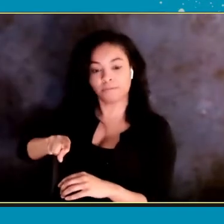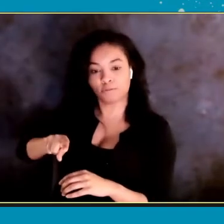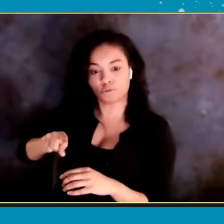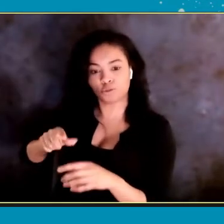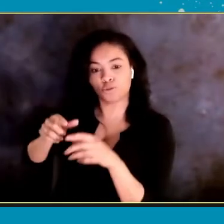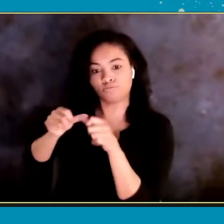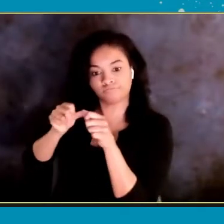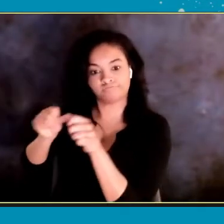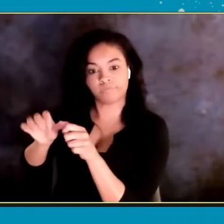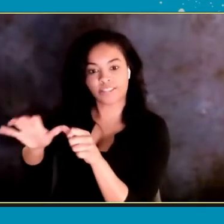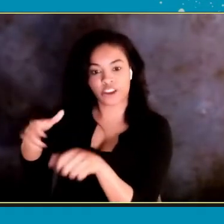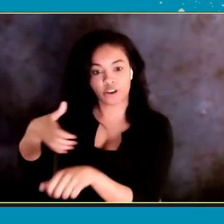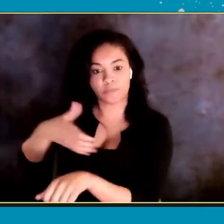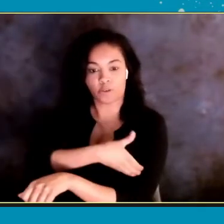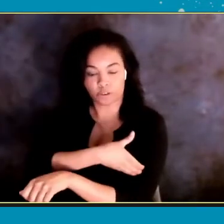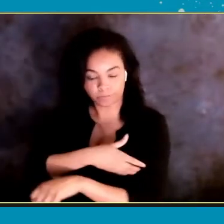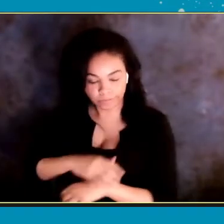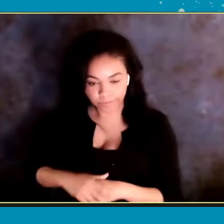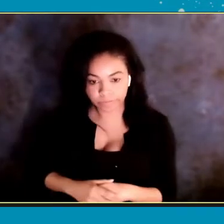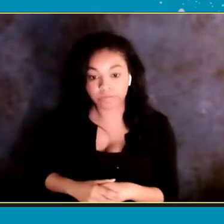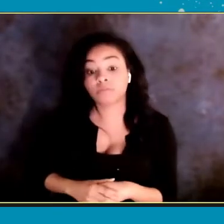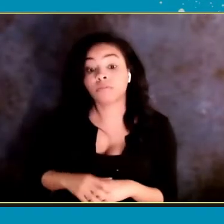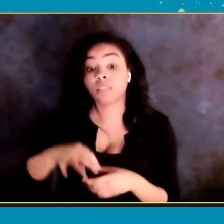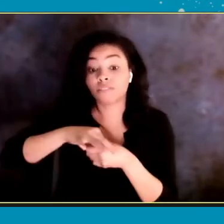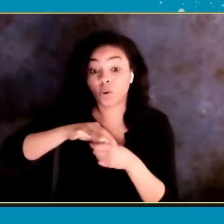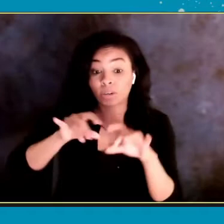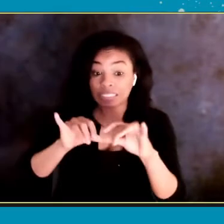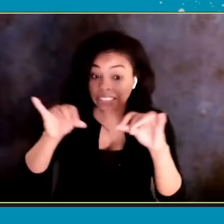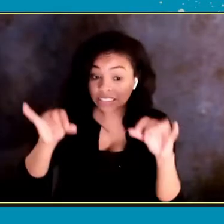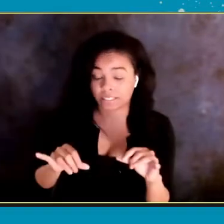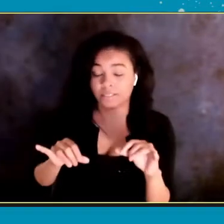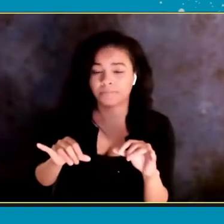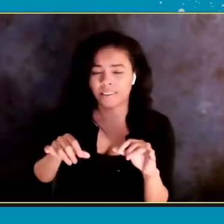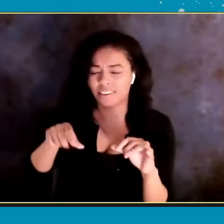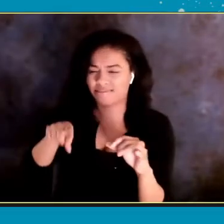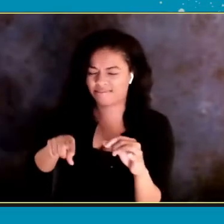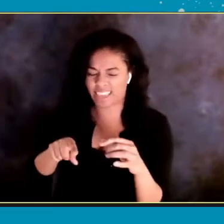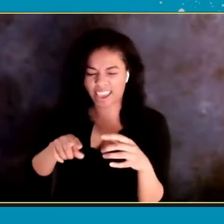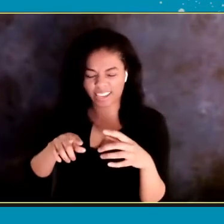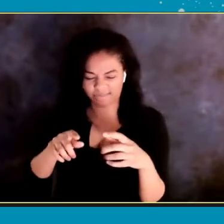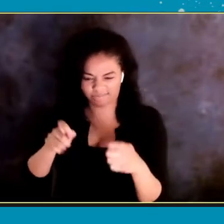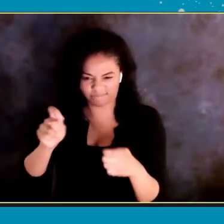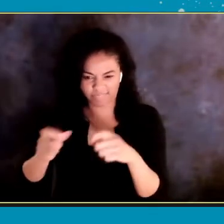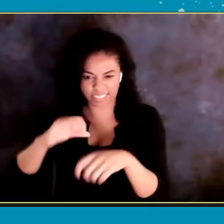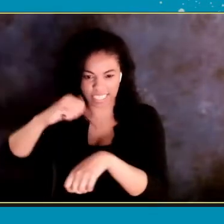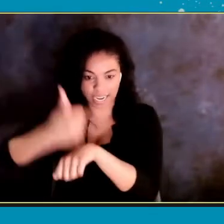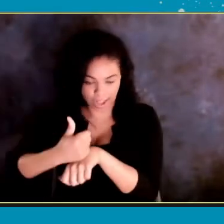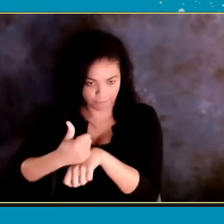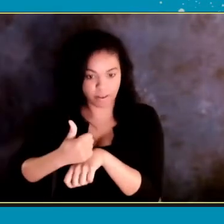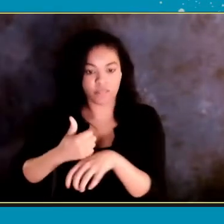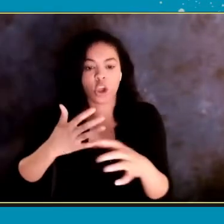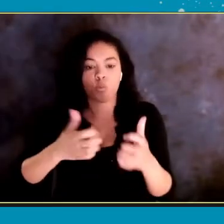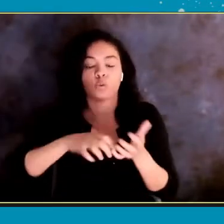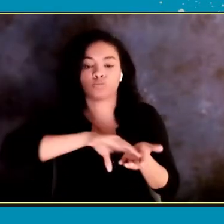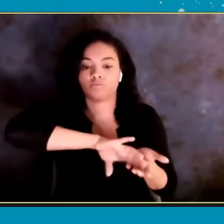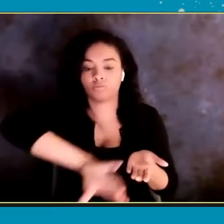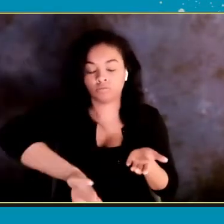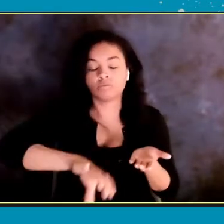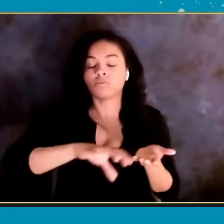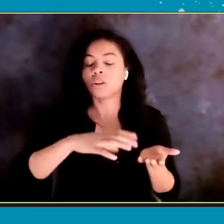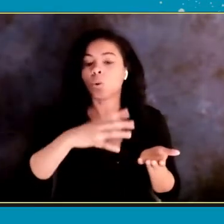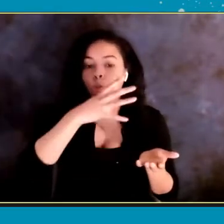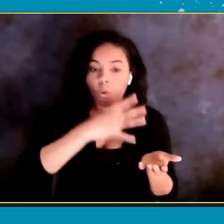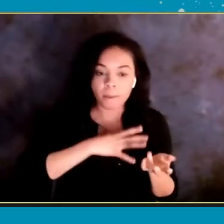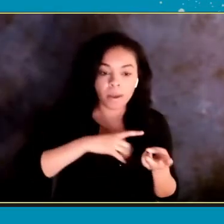men. The voting system was designed to keep people of color, immigrants, and women economically